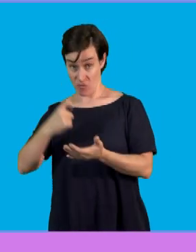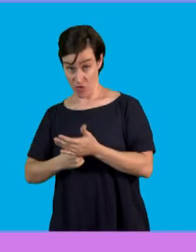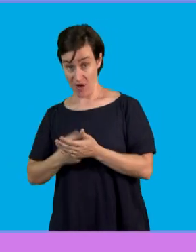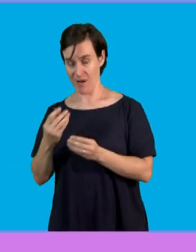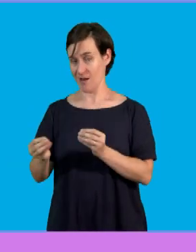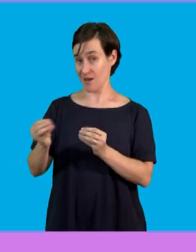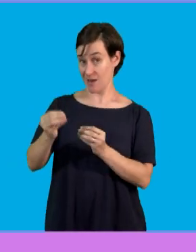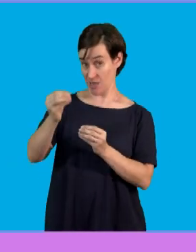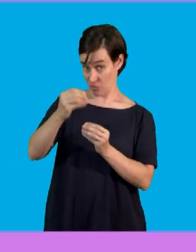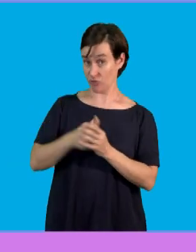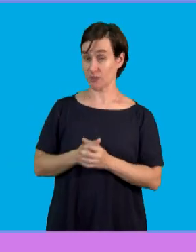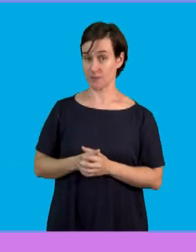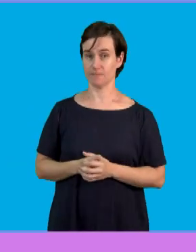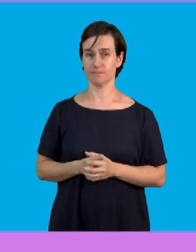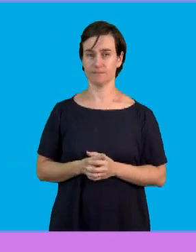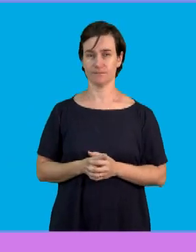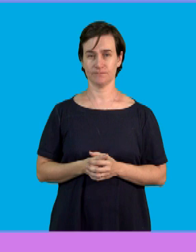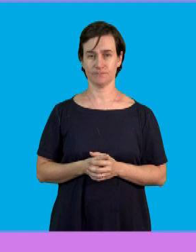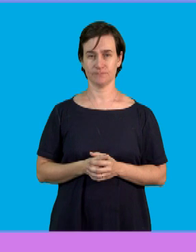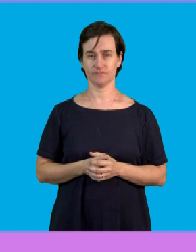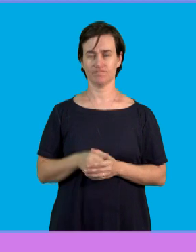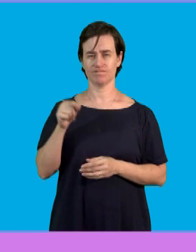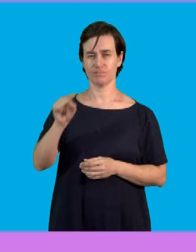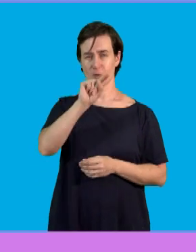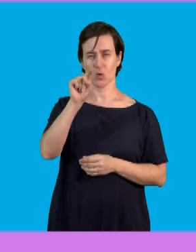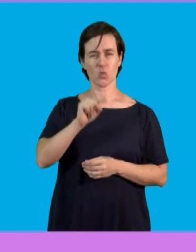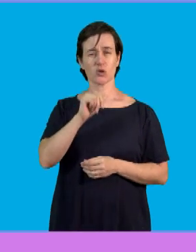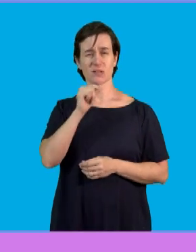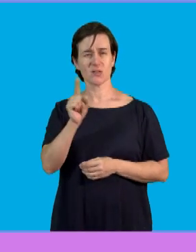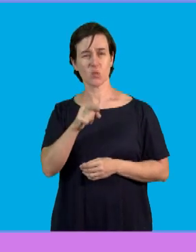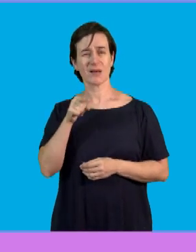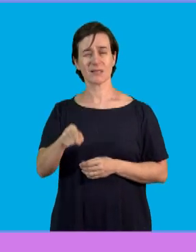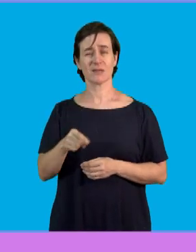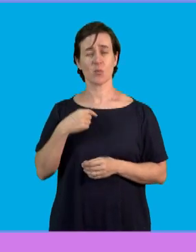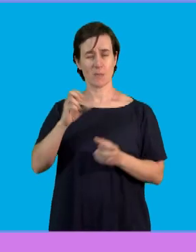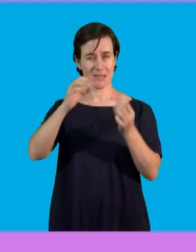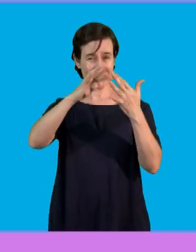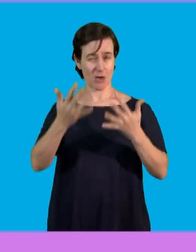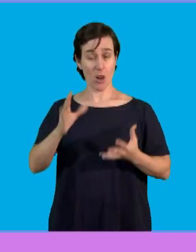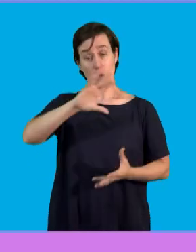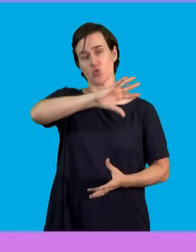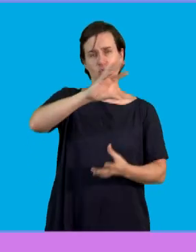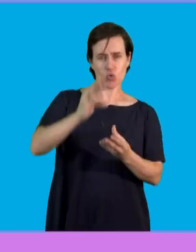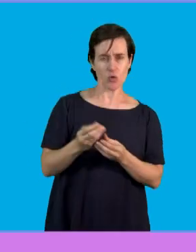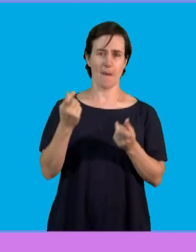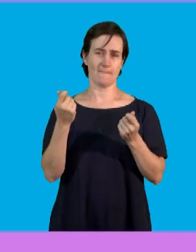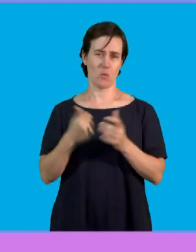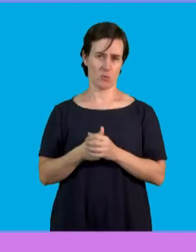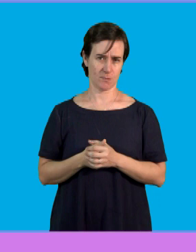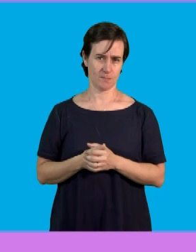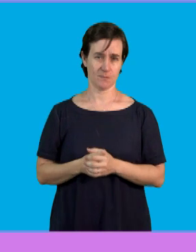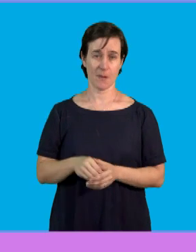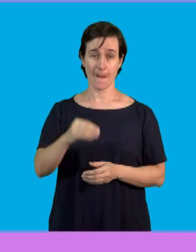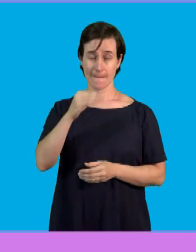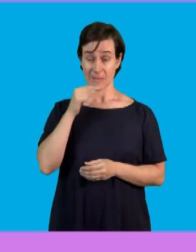1,725. So this is what is our interest. And the question, remember, says we must calculate the total. So it means